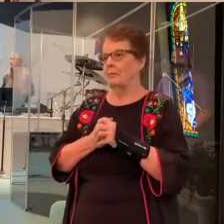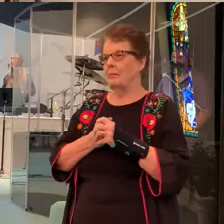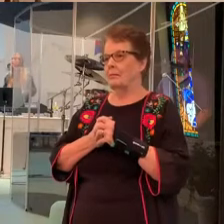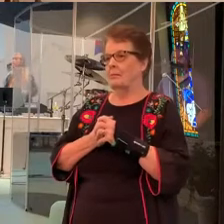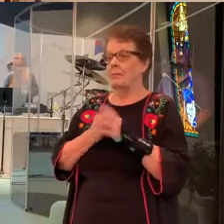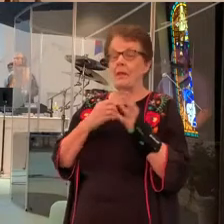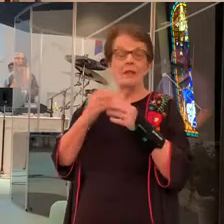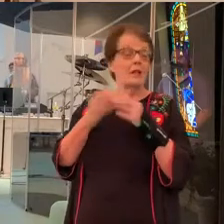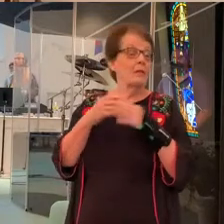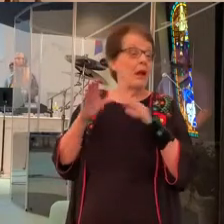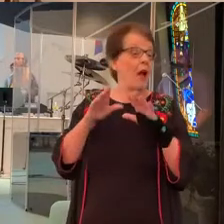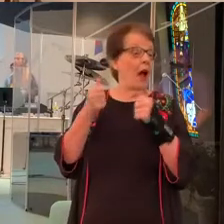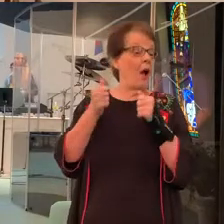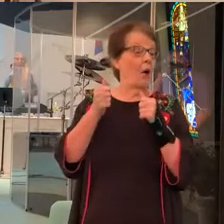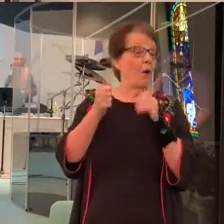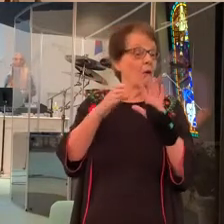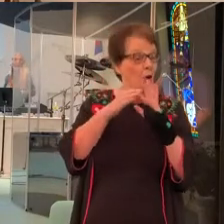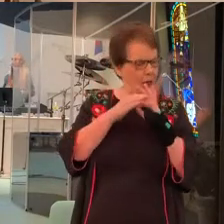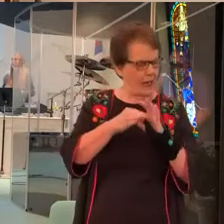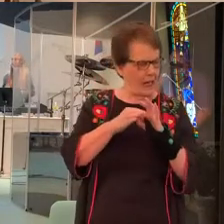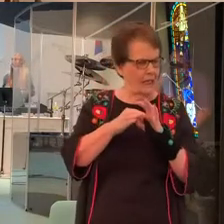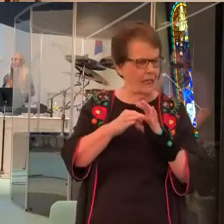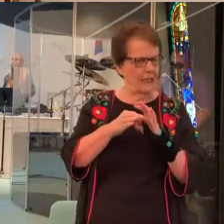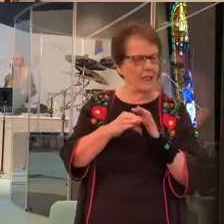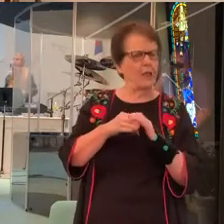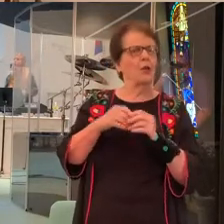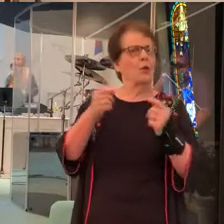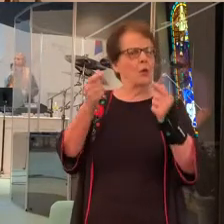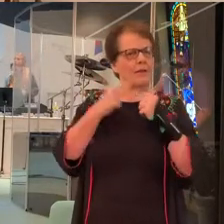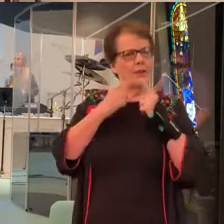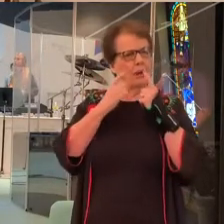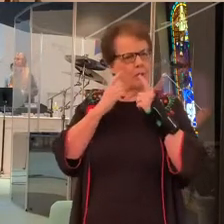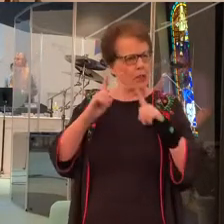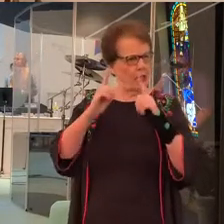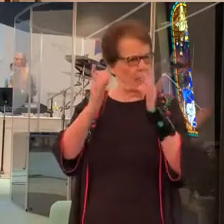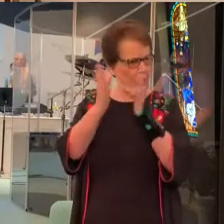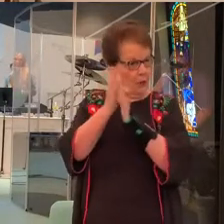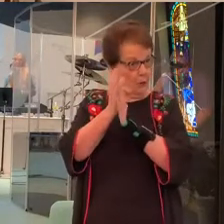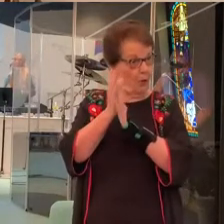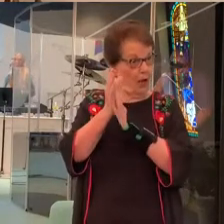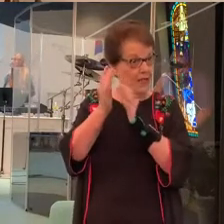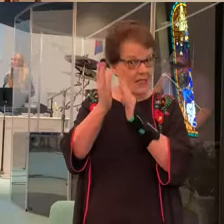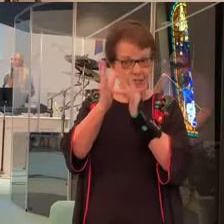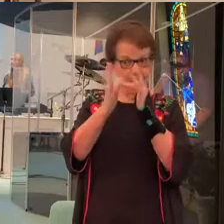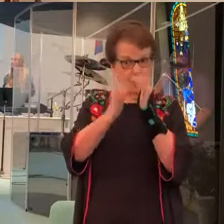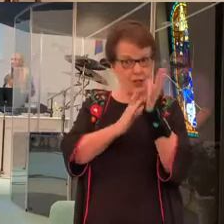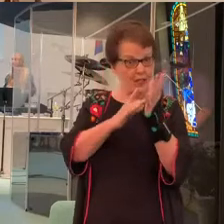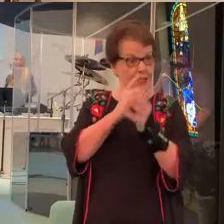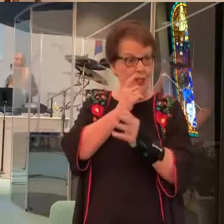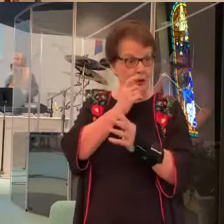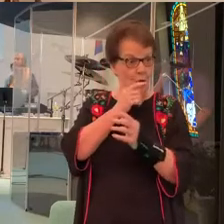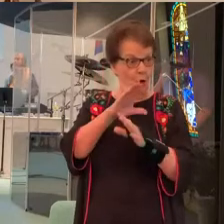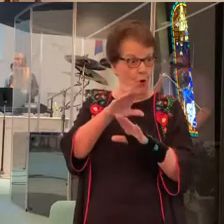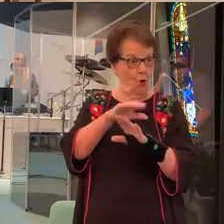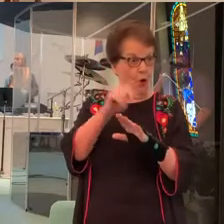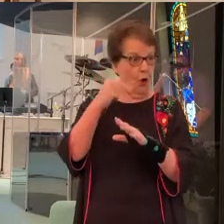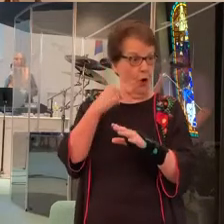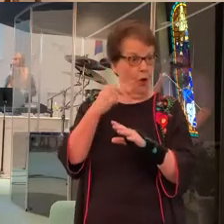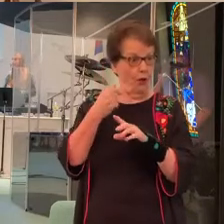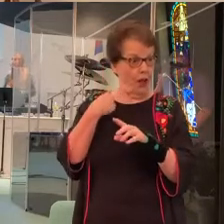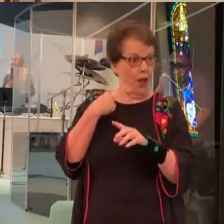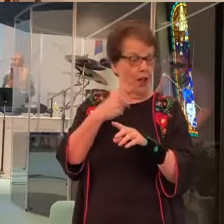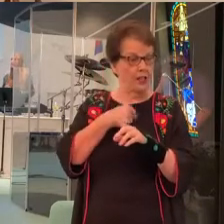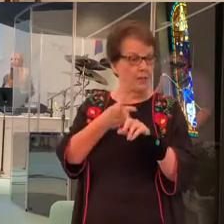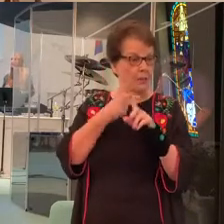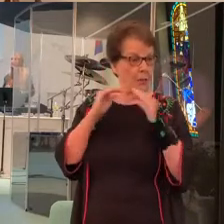you're connecting with us in worship, we have come to declare the praises of the one who has called us from darkness into his marvelous light. And we